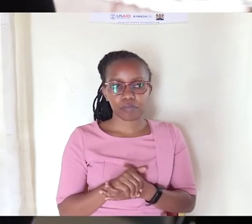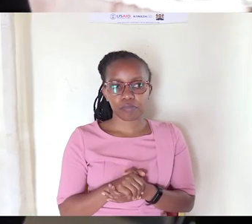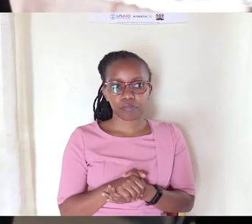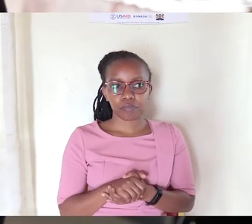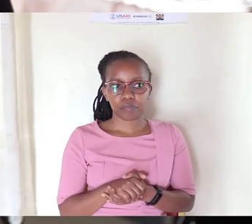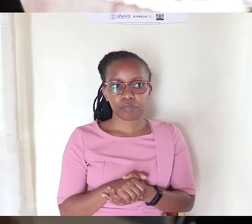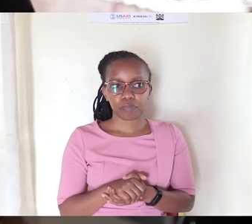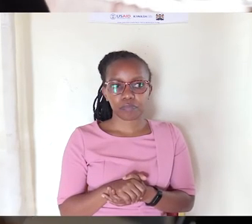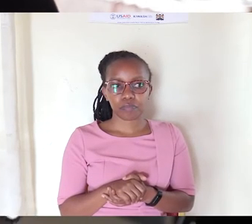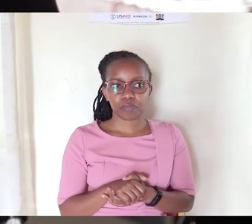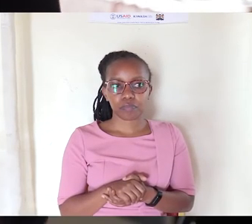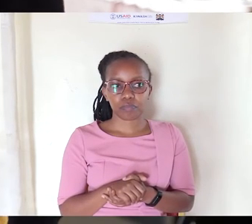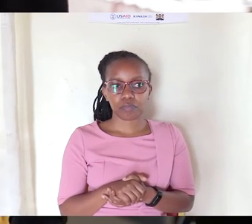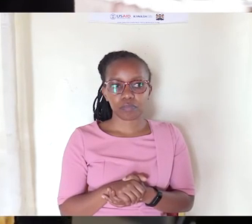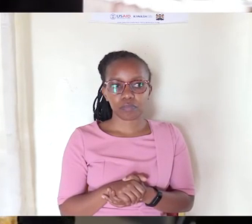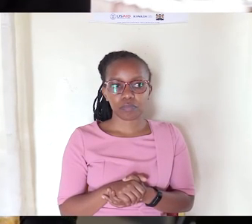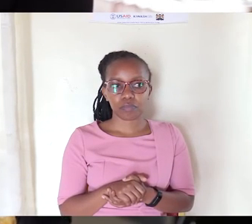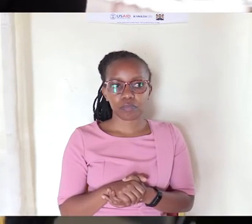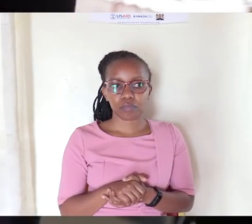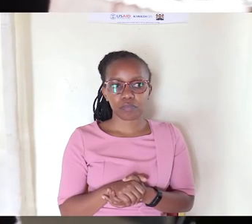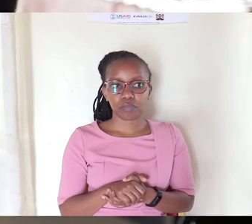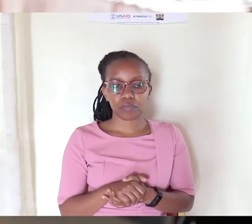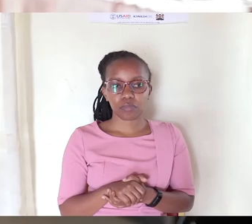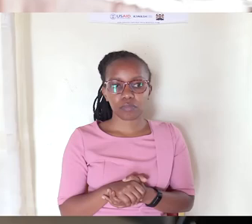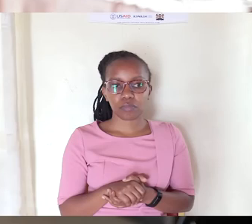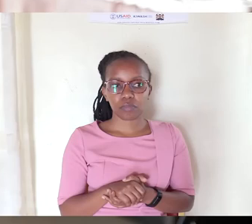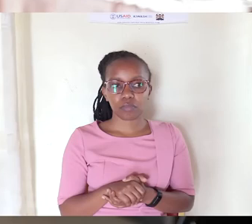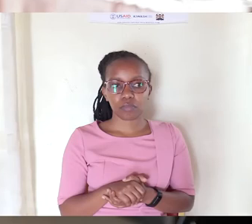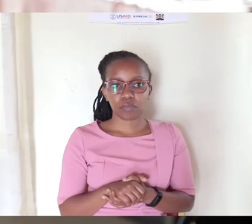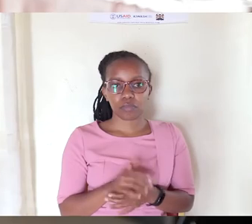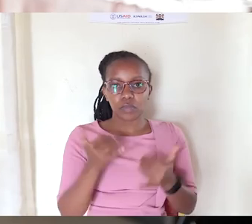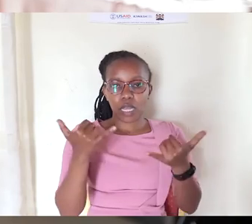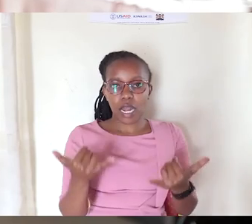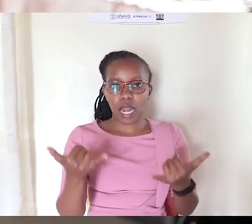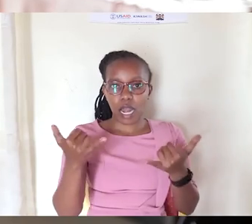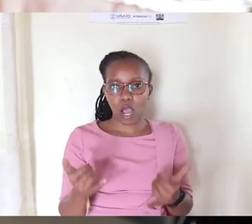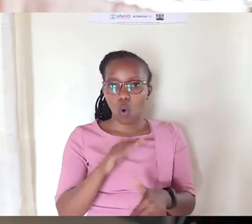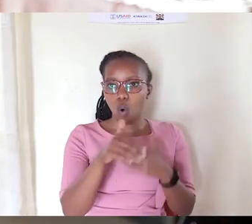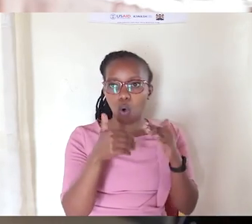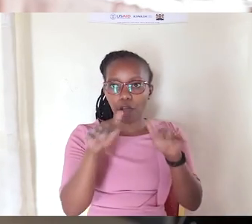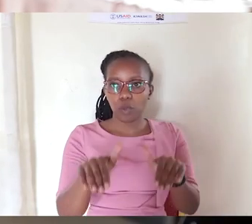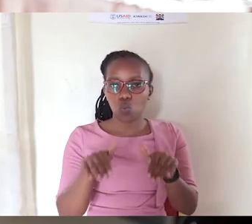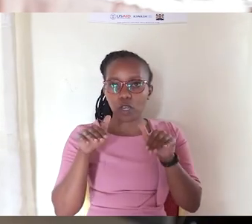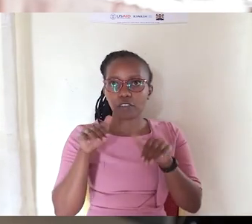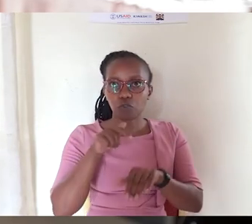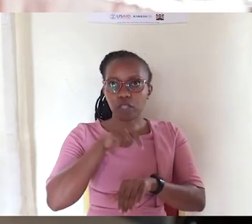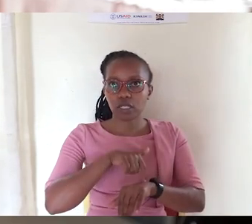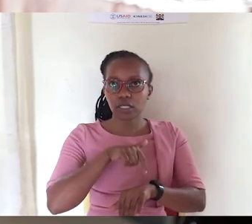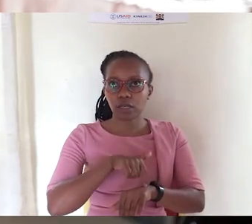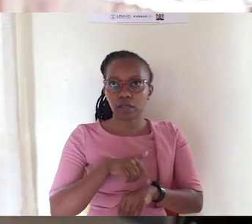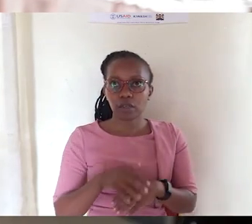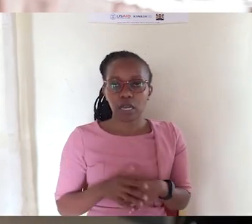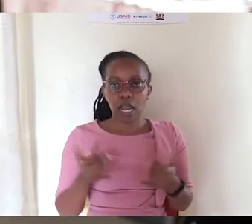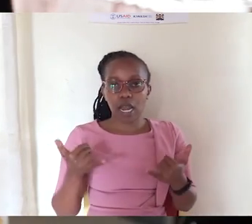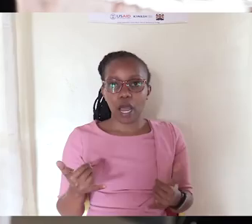movement's objective. So the moment we've all been waiting for is here. We are now